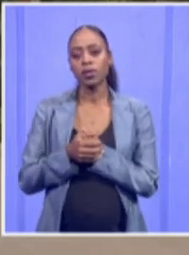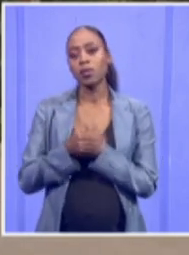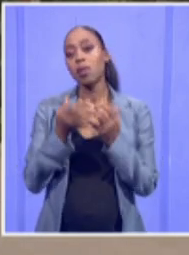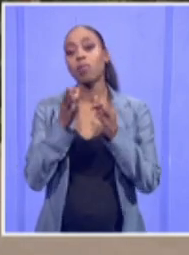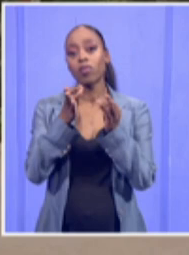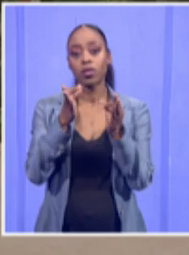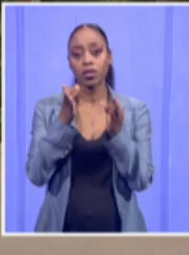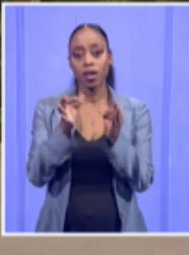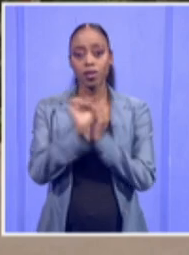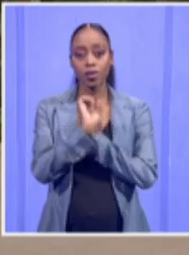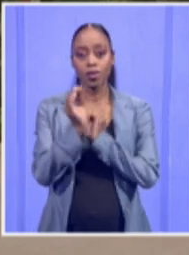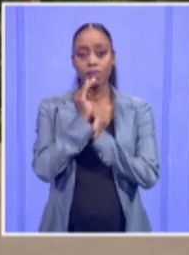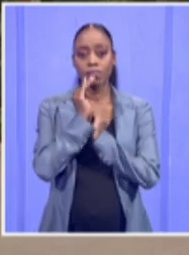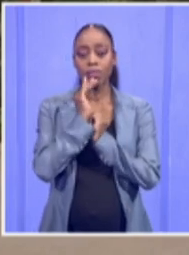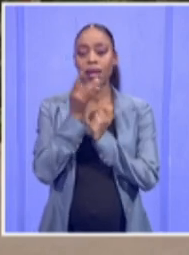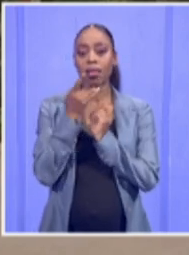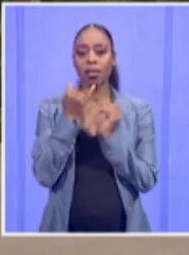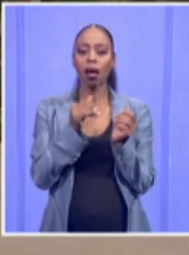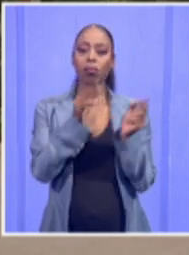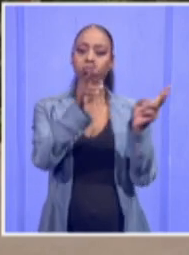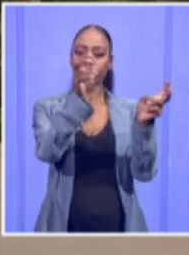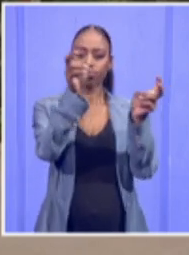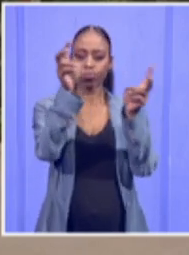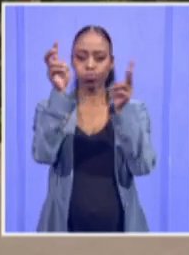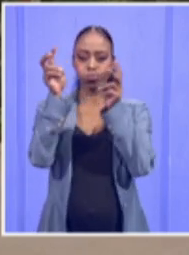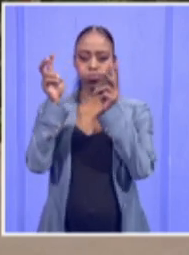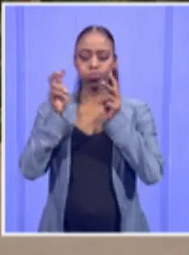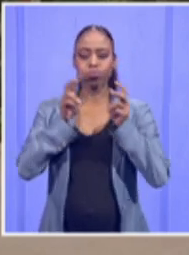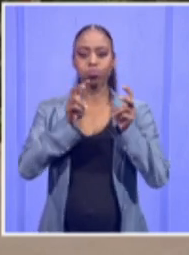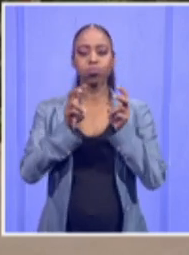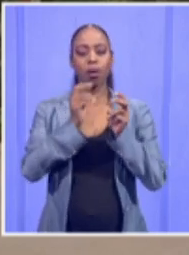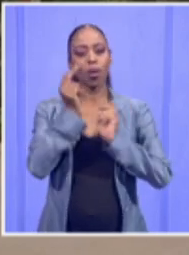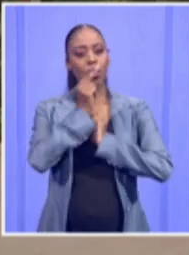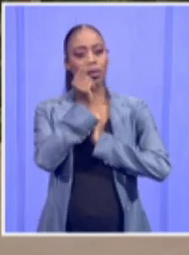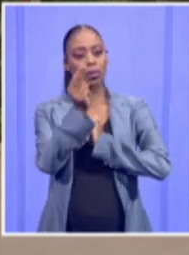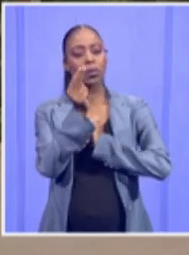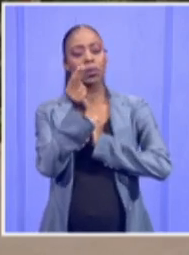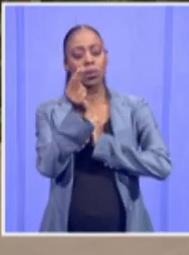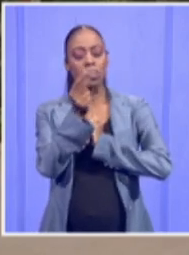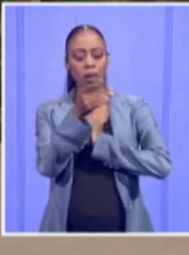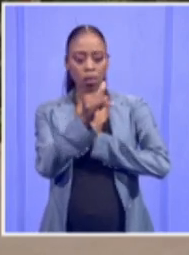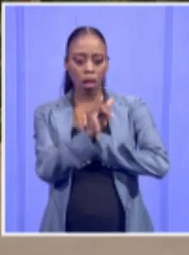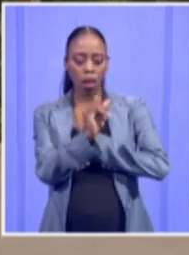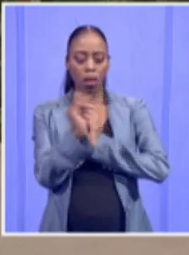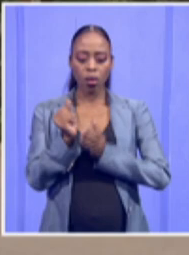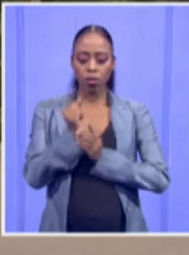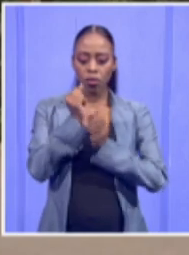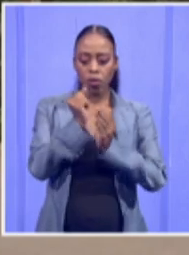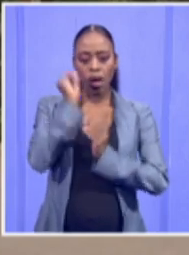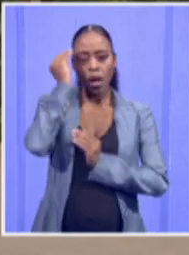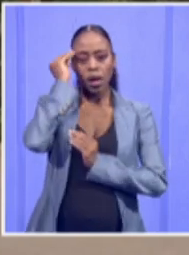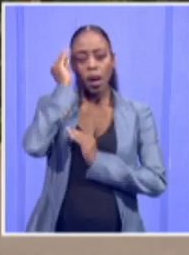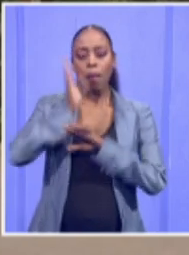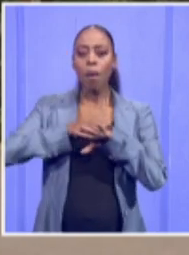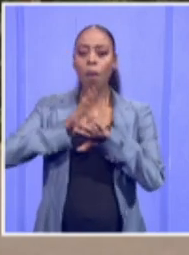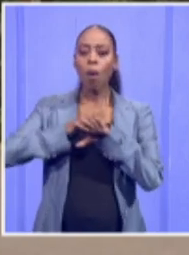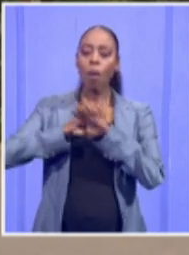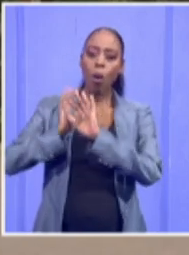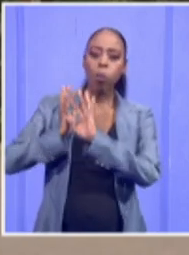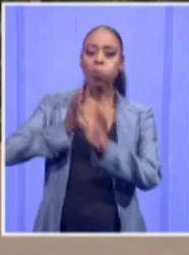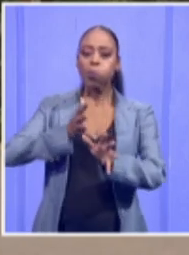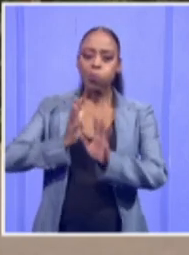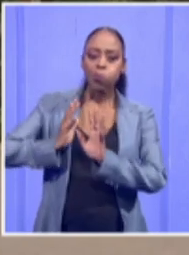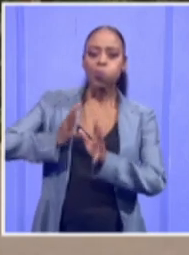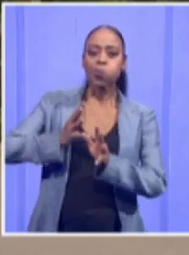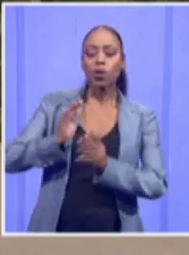future. So judging by the fact that we still have a number of investors interested in coming to invest